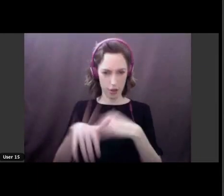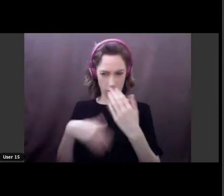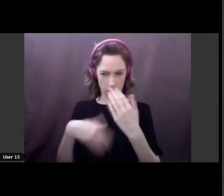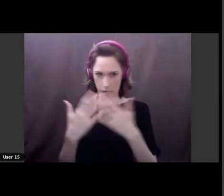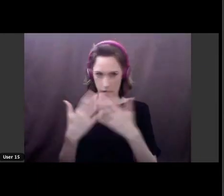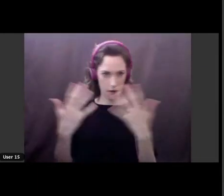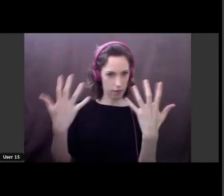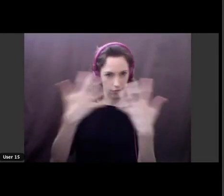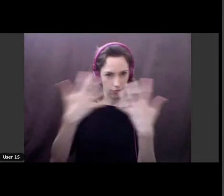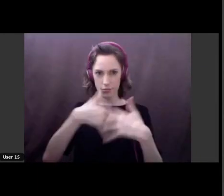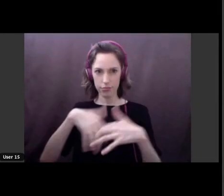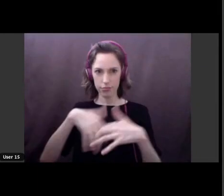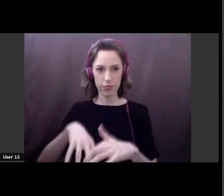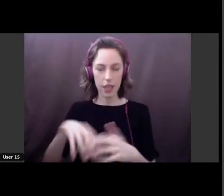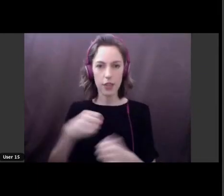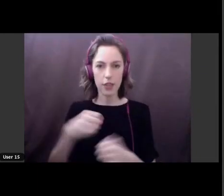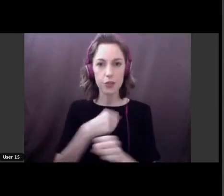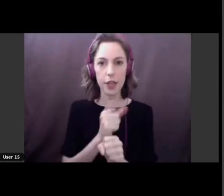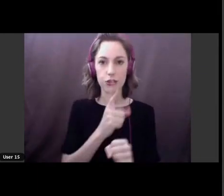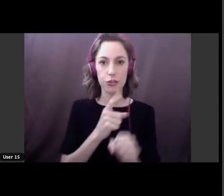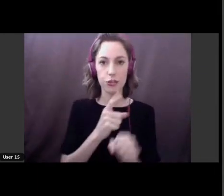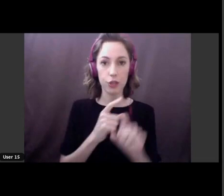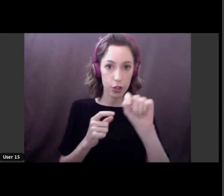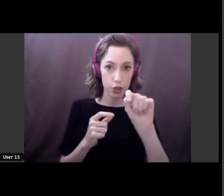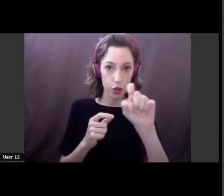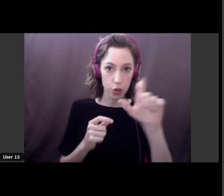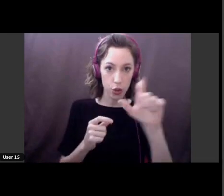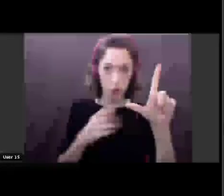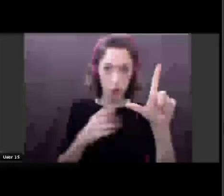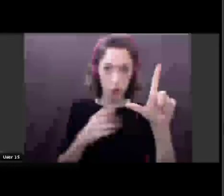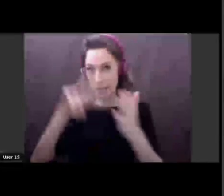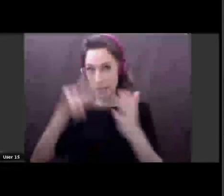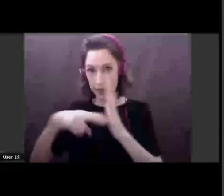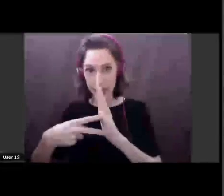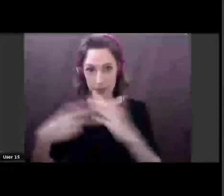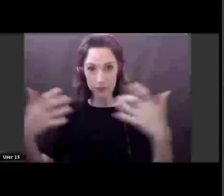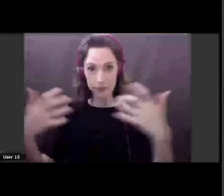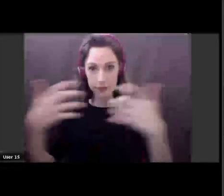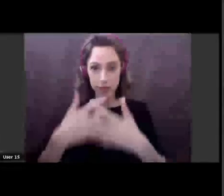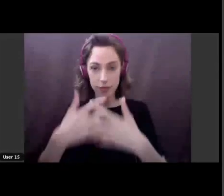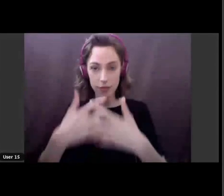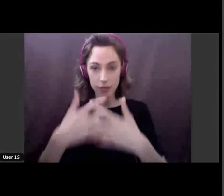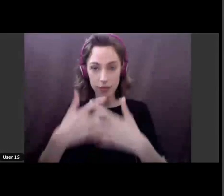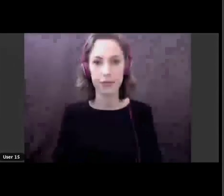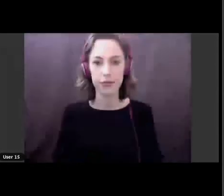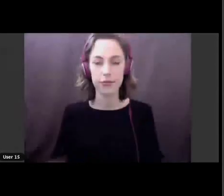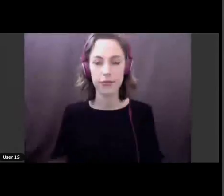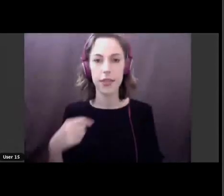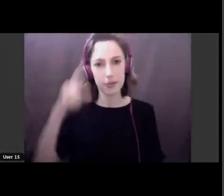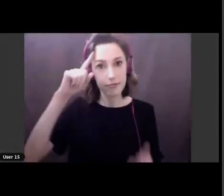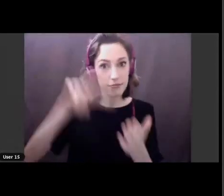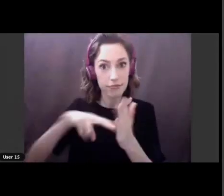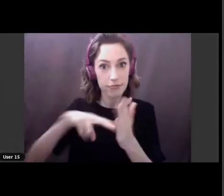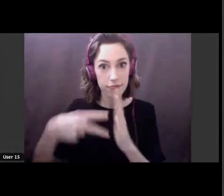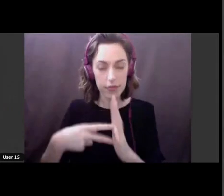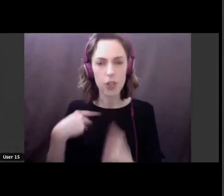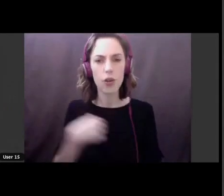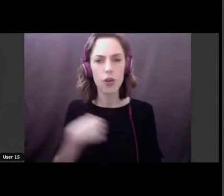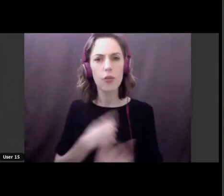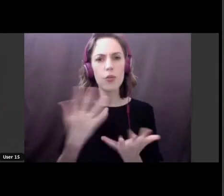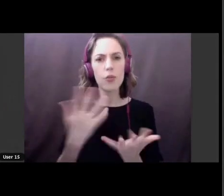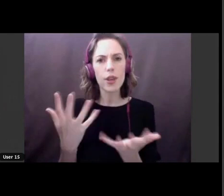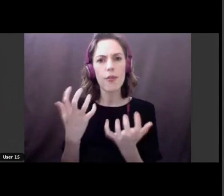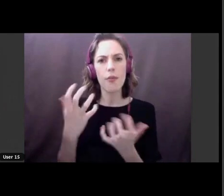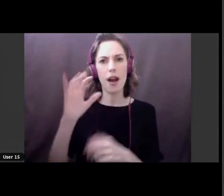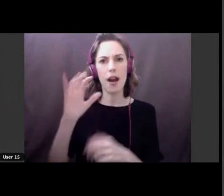how implementing partners, IPs, of USAID are currently collecting and using such data to get a sense